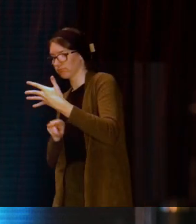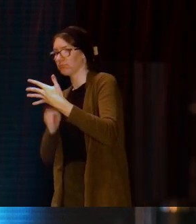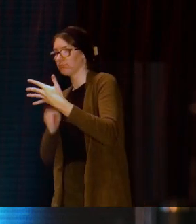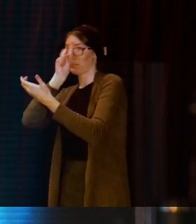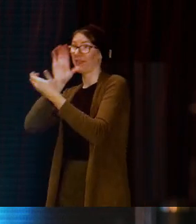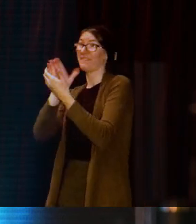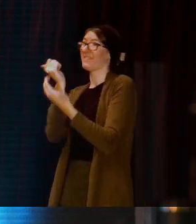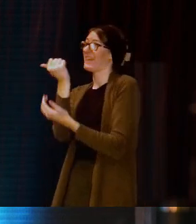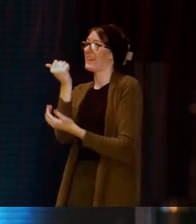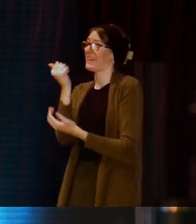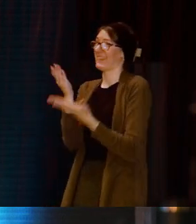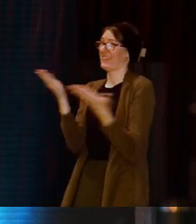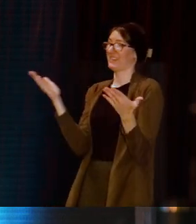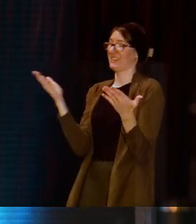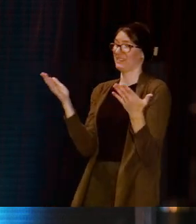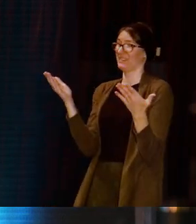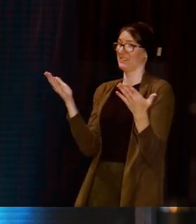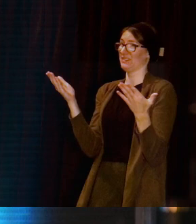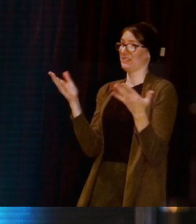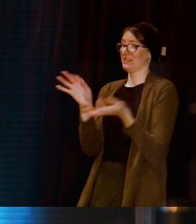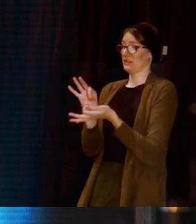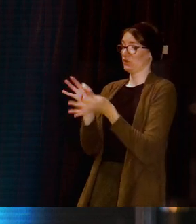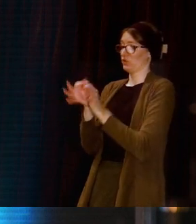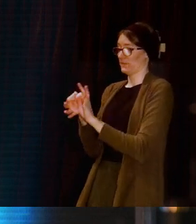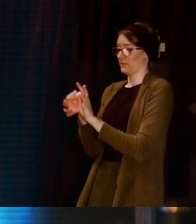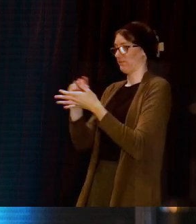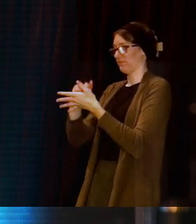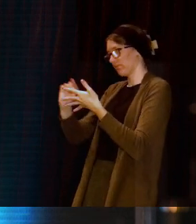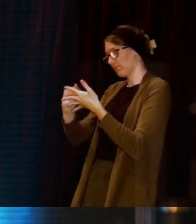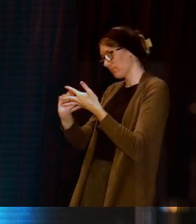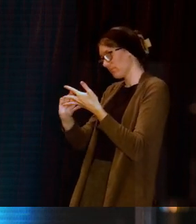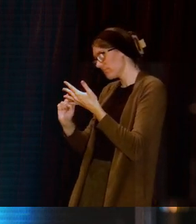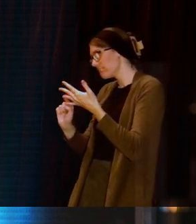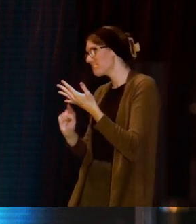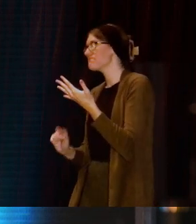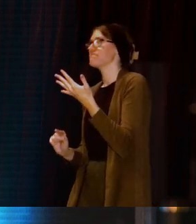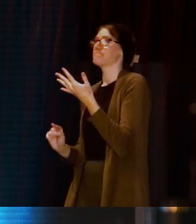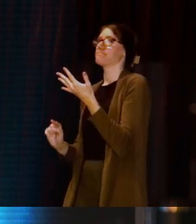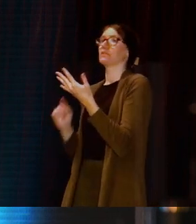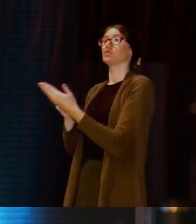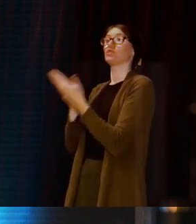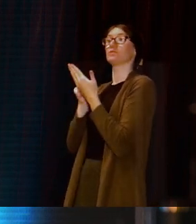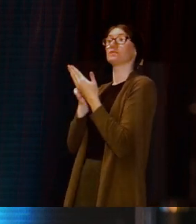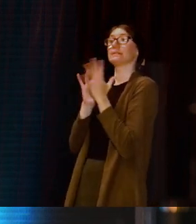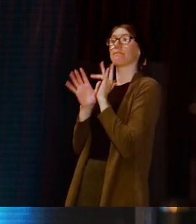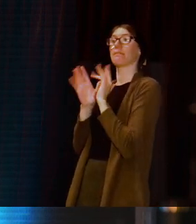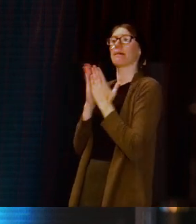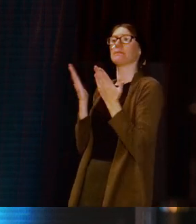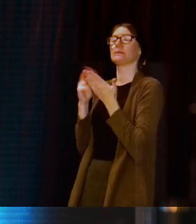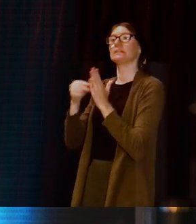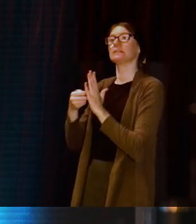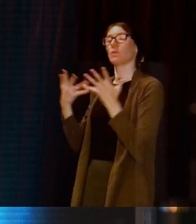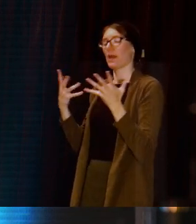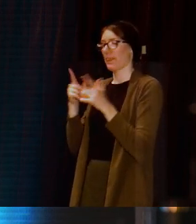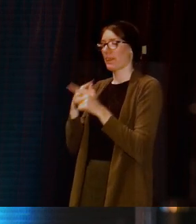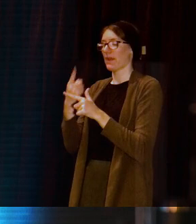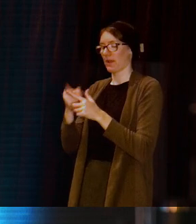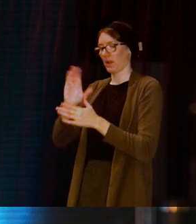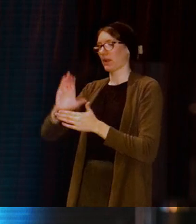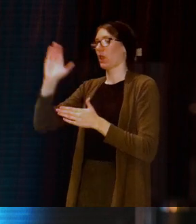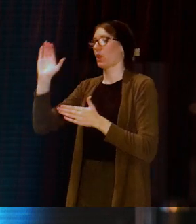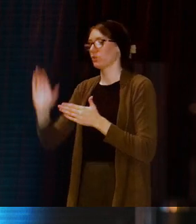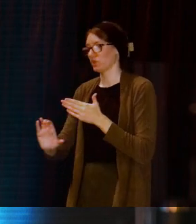About anything. Interpreting with these lines shows us what the Bible means. And from that, we then begin to deduce a conclusion.